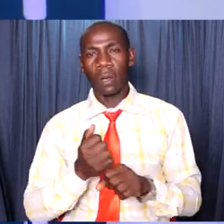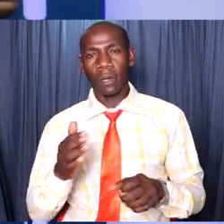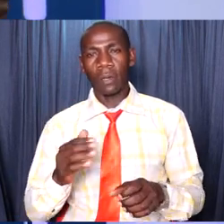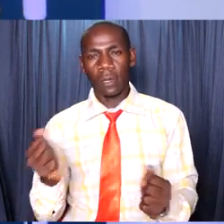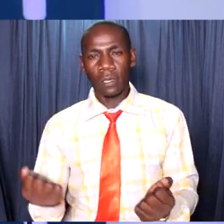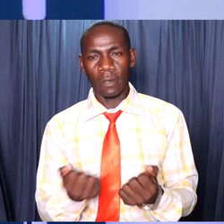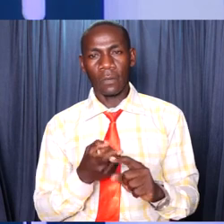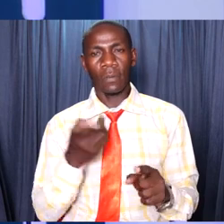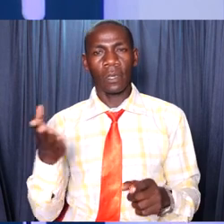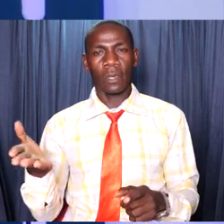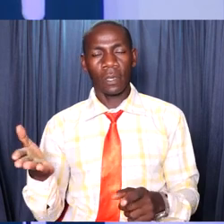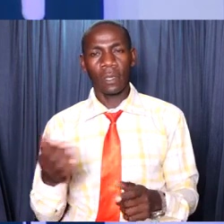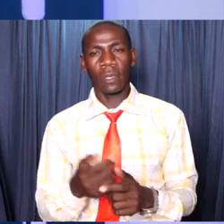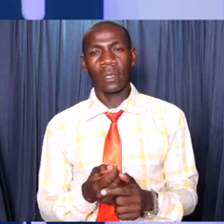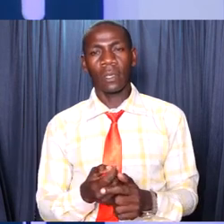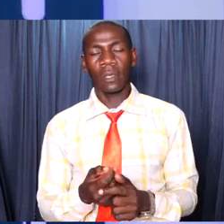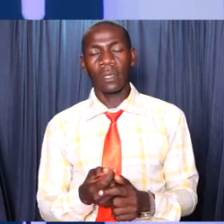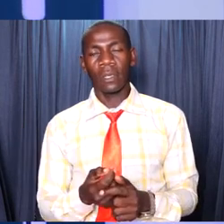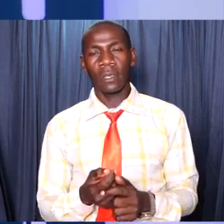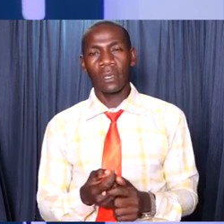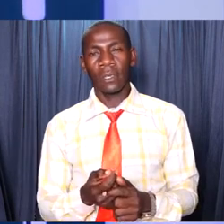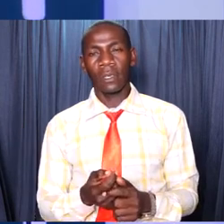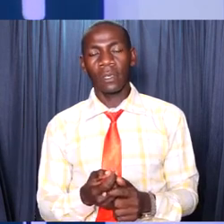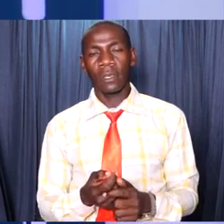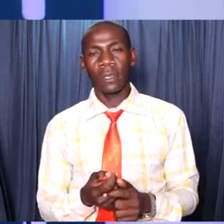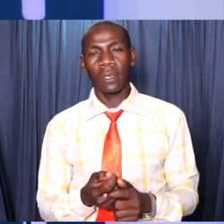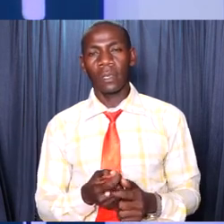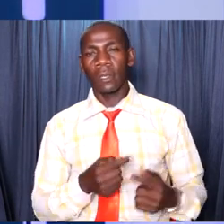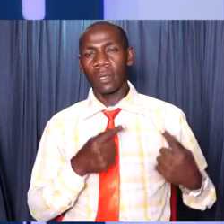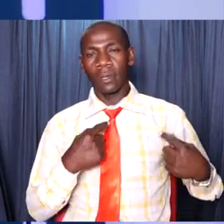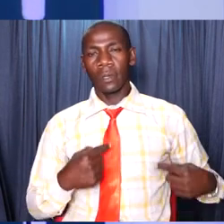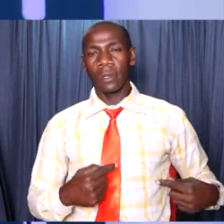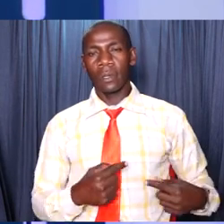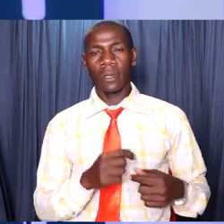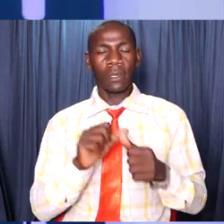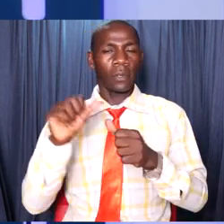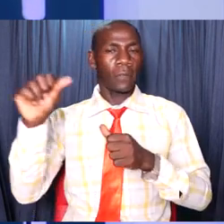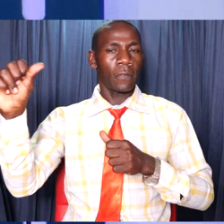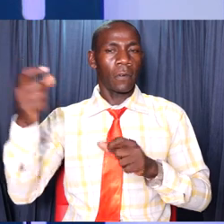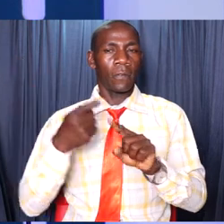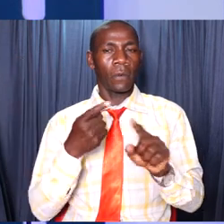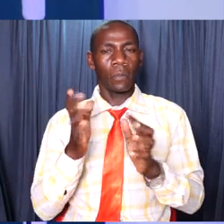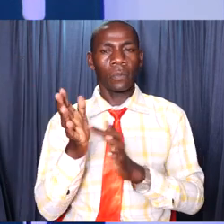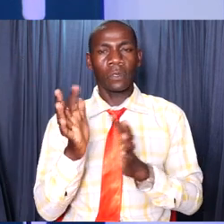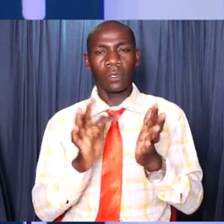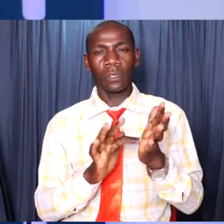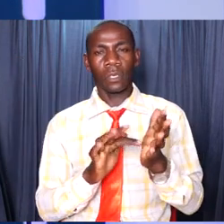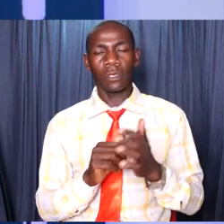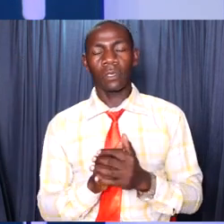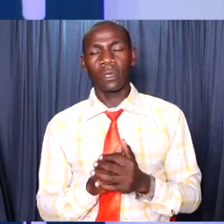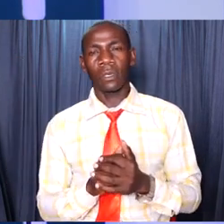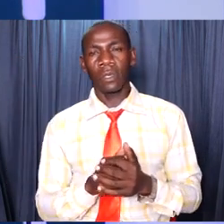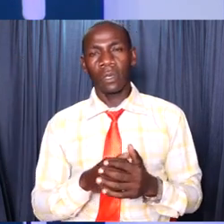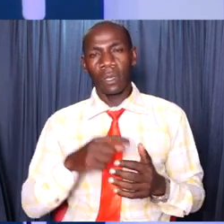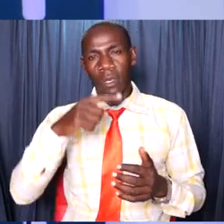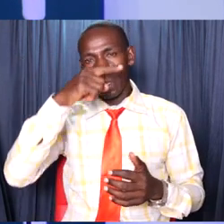this. Na kuniokoa na lile. And he can fix this problem. Mioyo ya wengi iko mbali na Kristo Yesu. Many people's hearts are very far from the Lord Jesus.